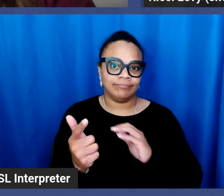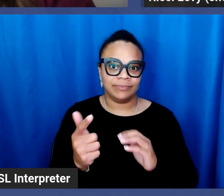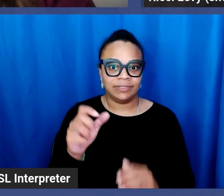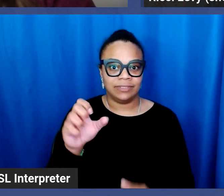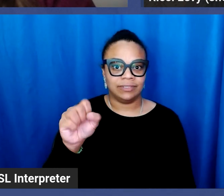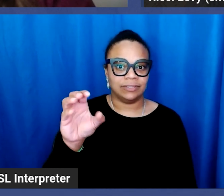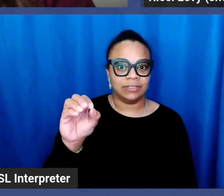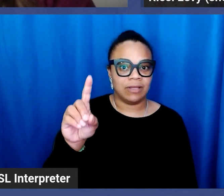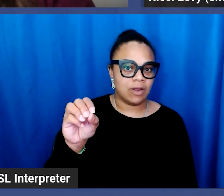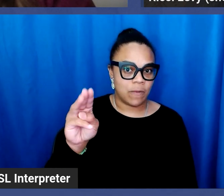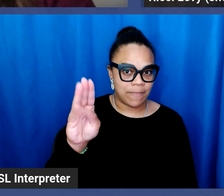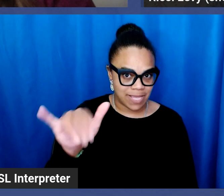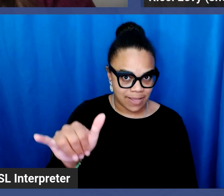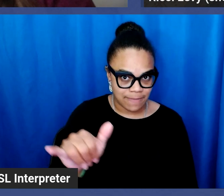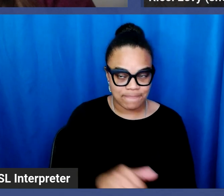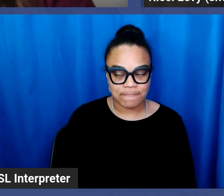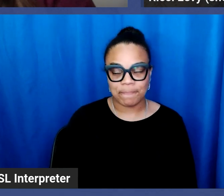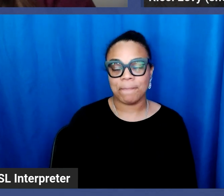sodomy.